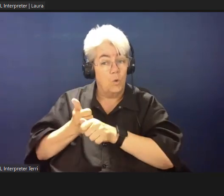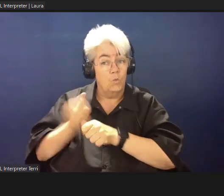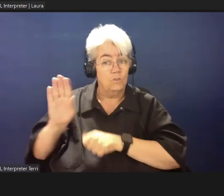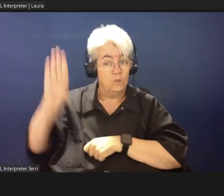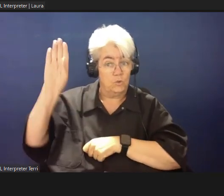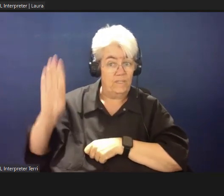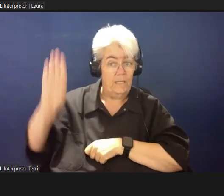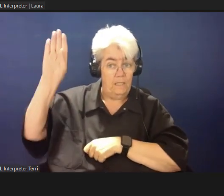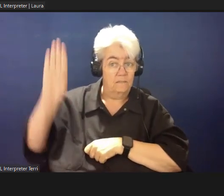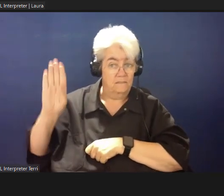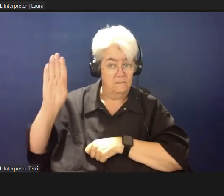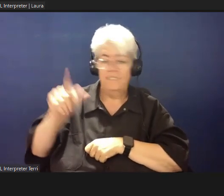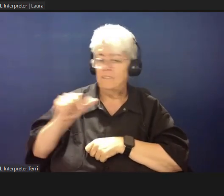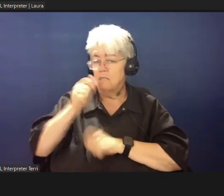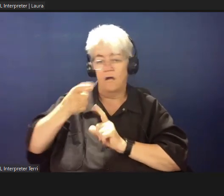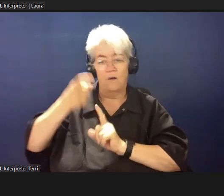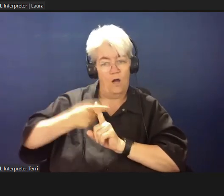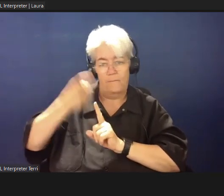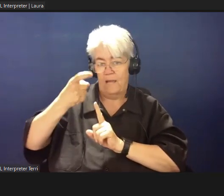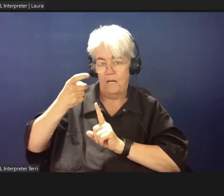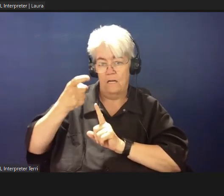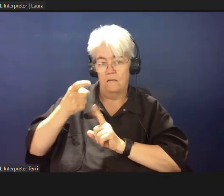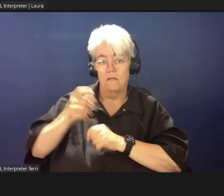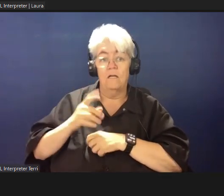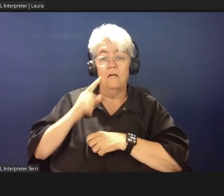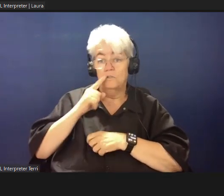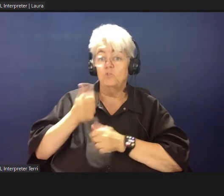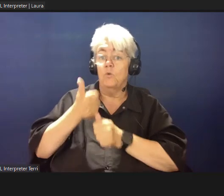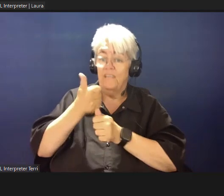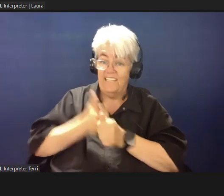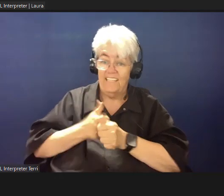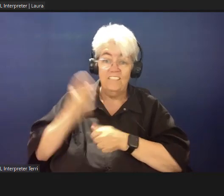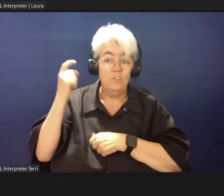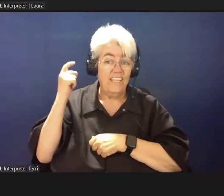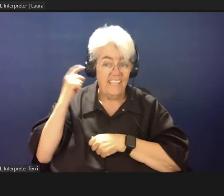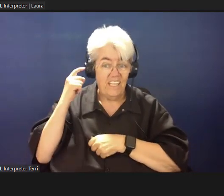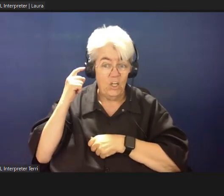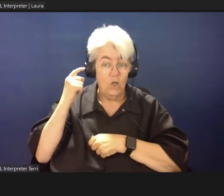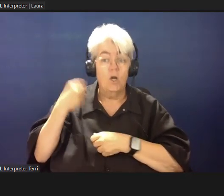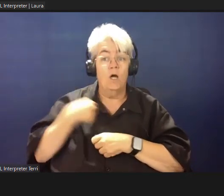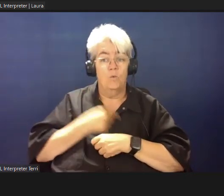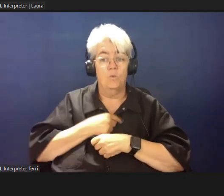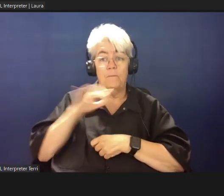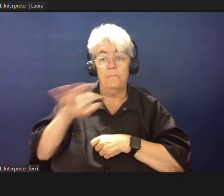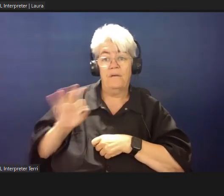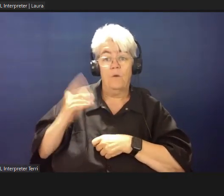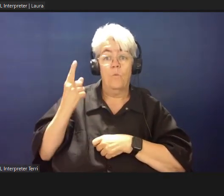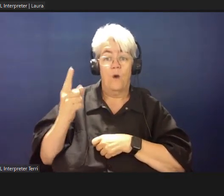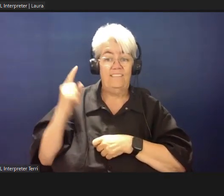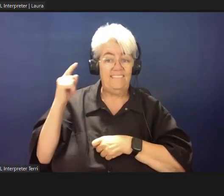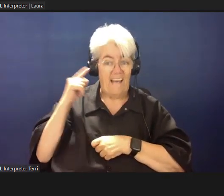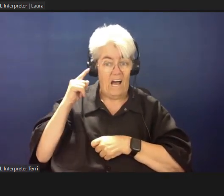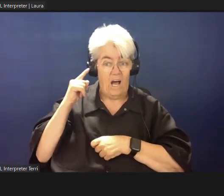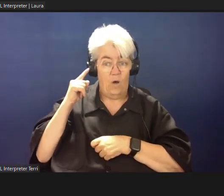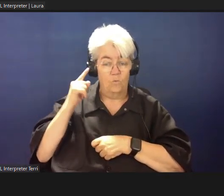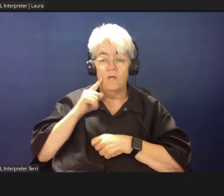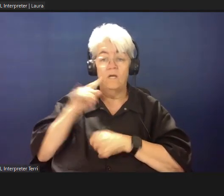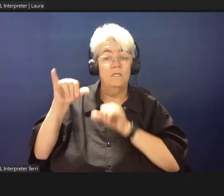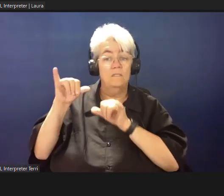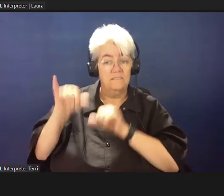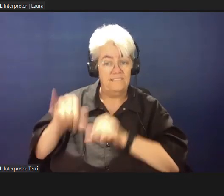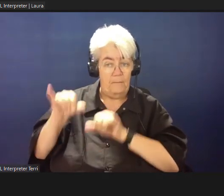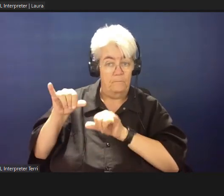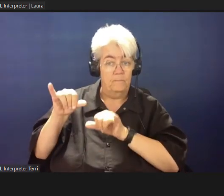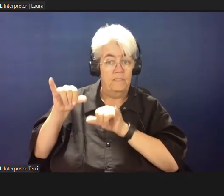form provides a reminder that for each ear, up to 4 presentations of the tone can be made for each